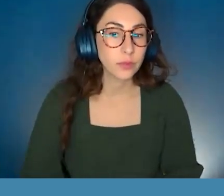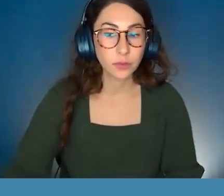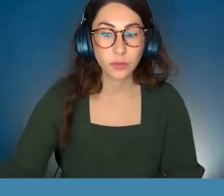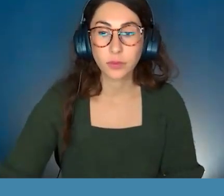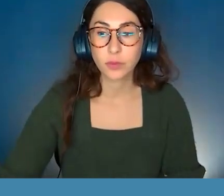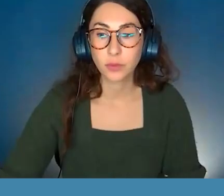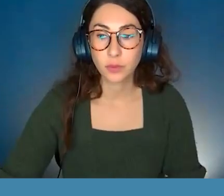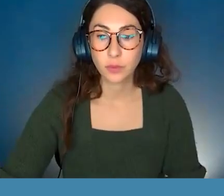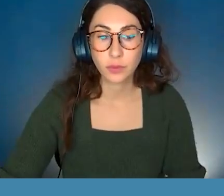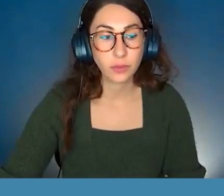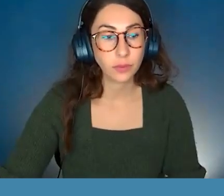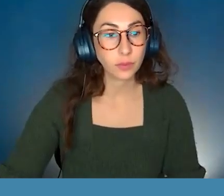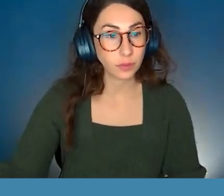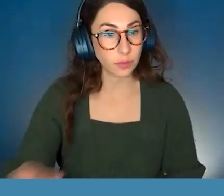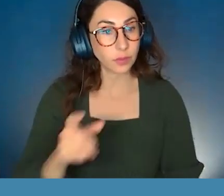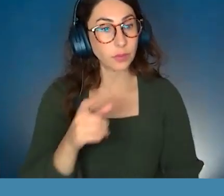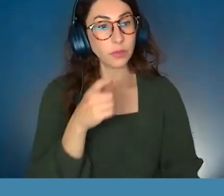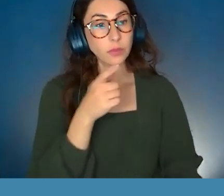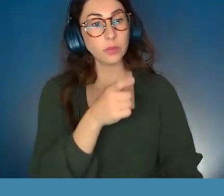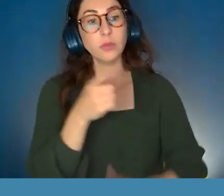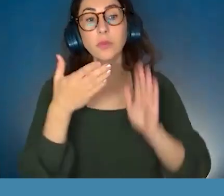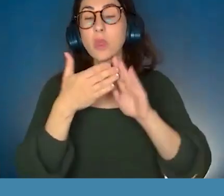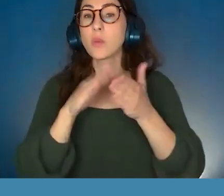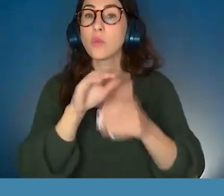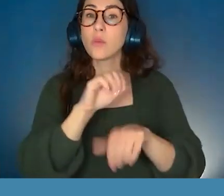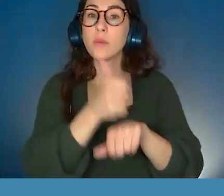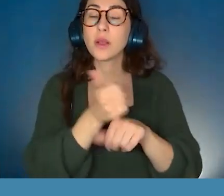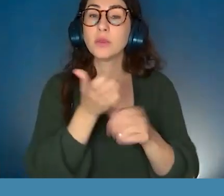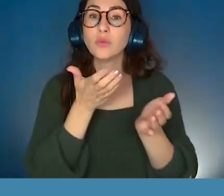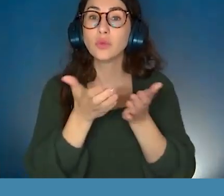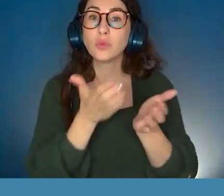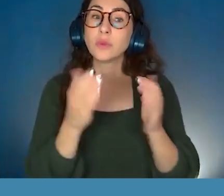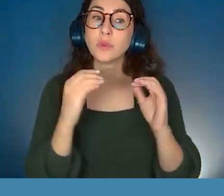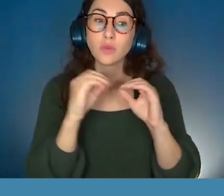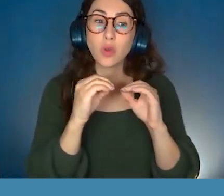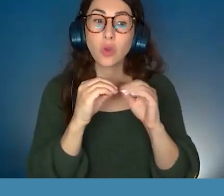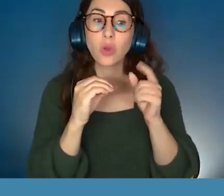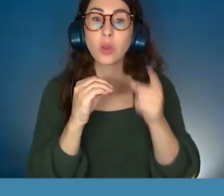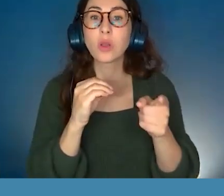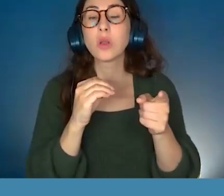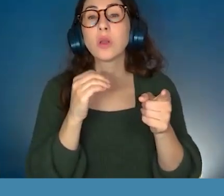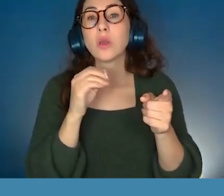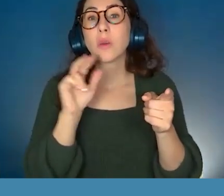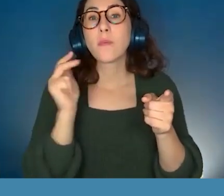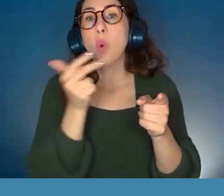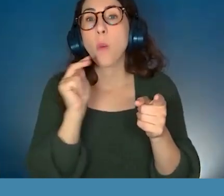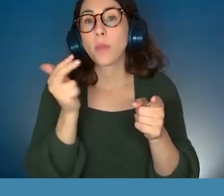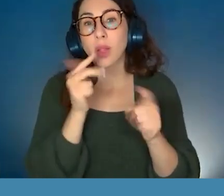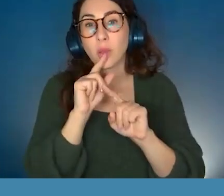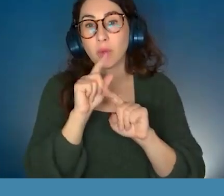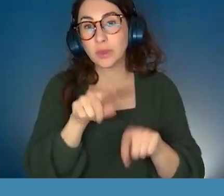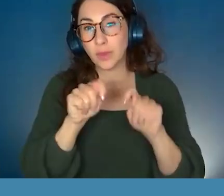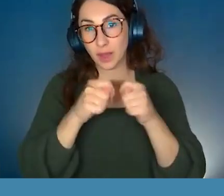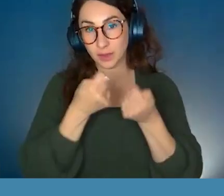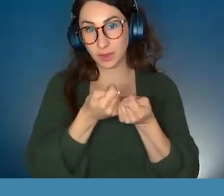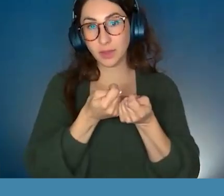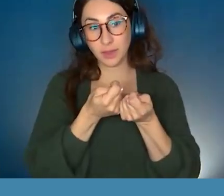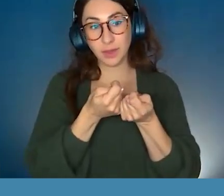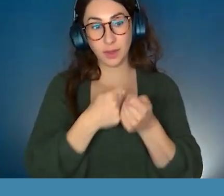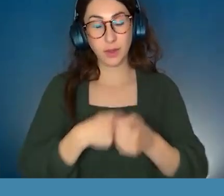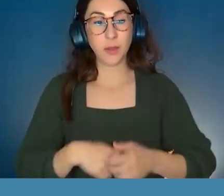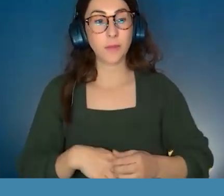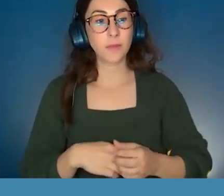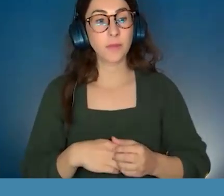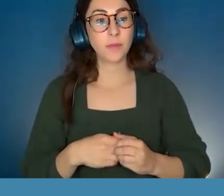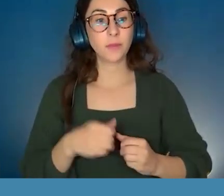The next type of community-based service are mobile response teams. And mobile response teams, they are